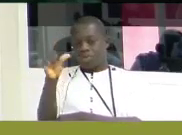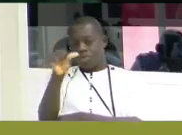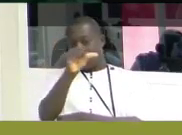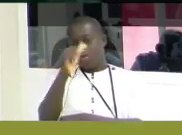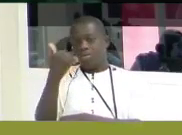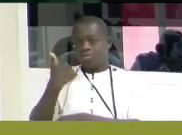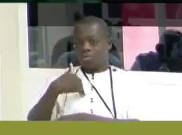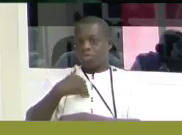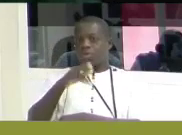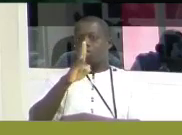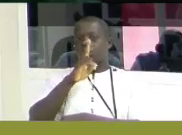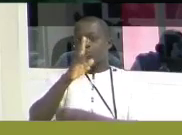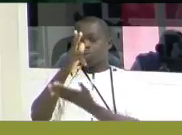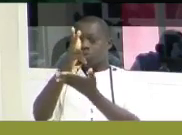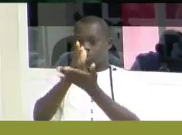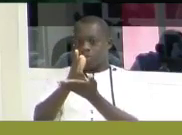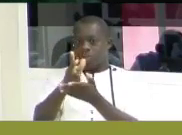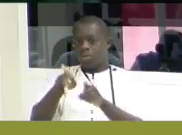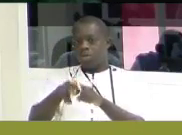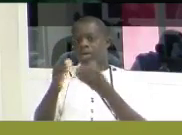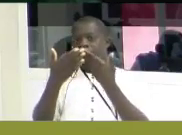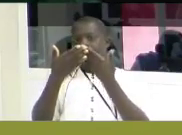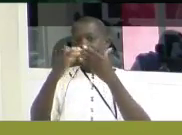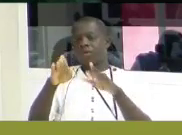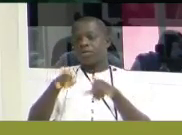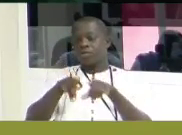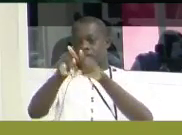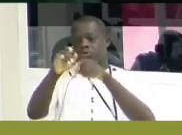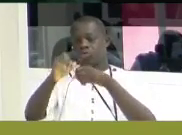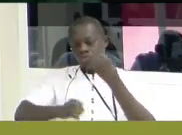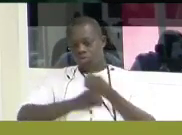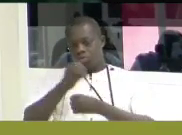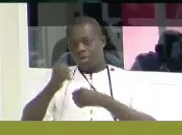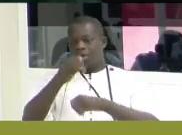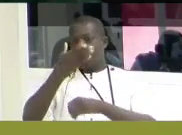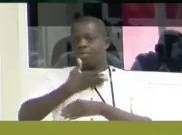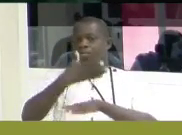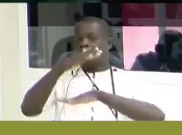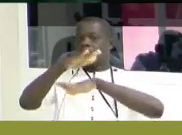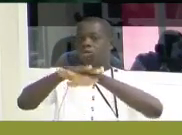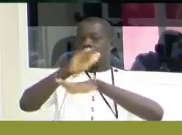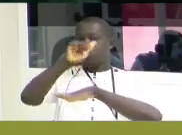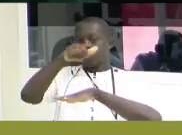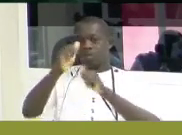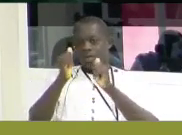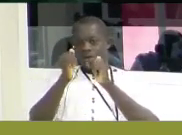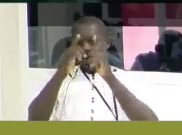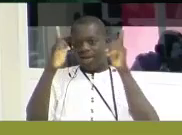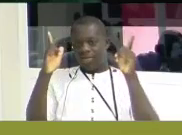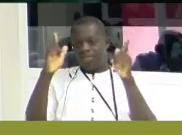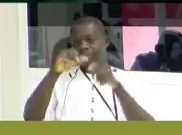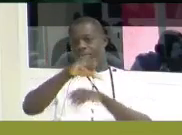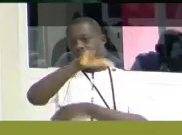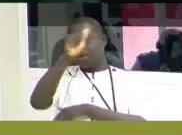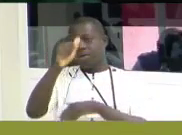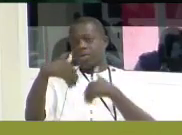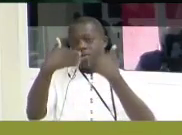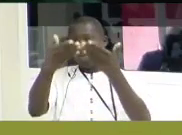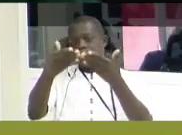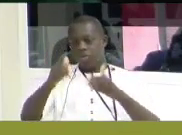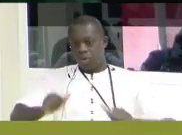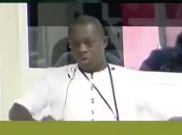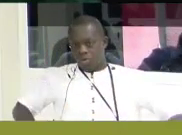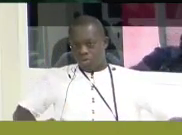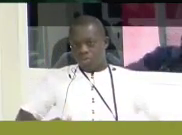you've witnessed. We will end with the impact this has had on your life, and we will also give you an